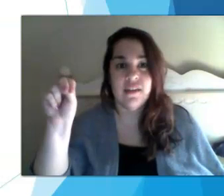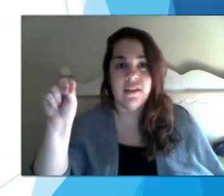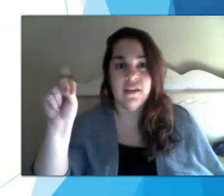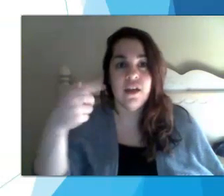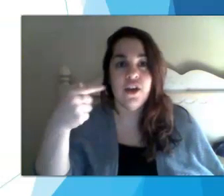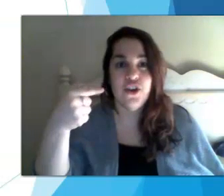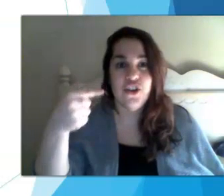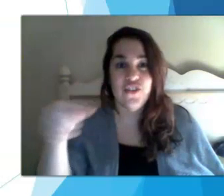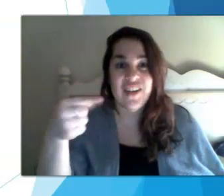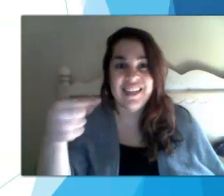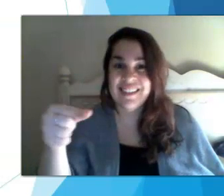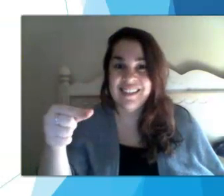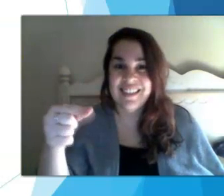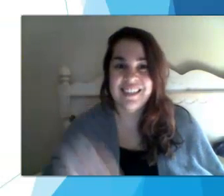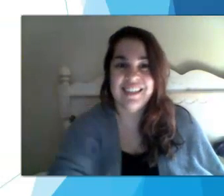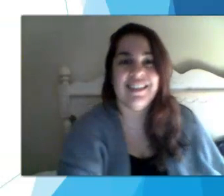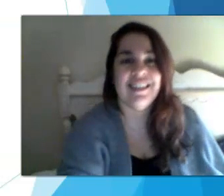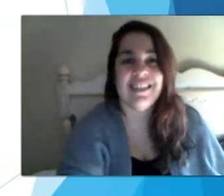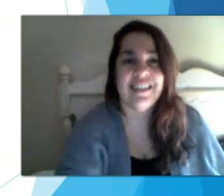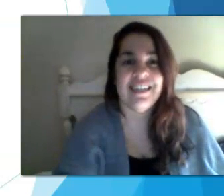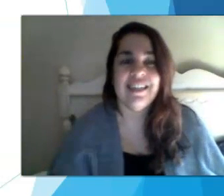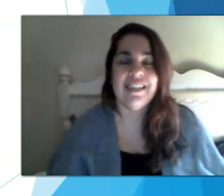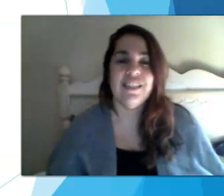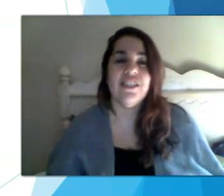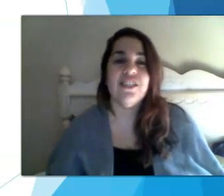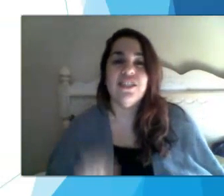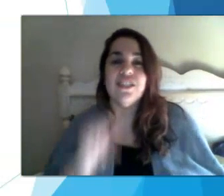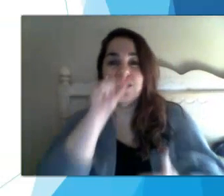Green. Green.